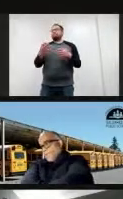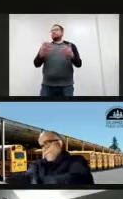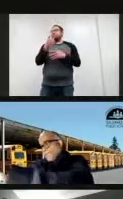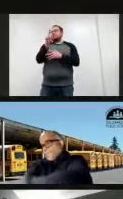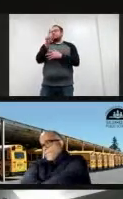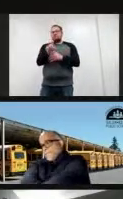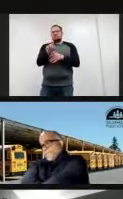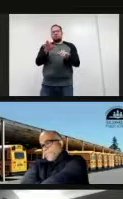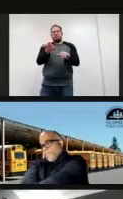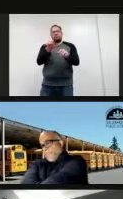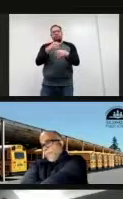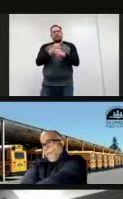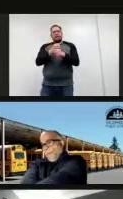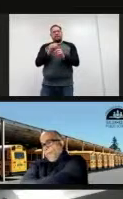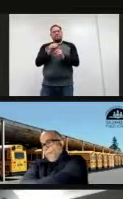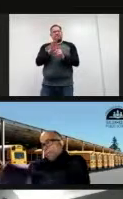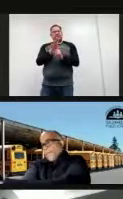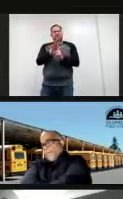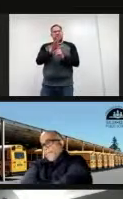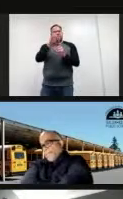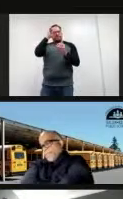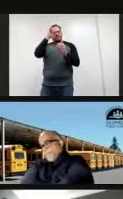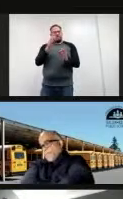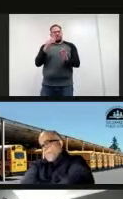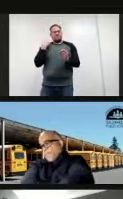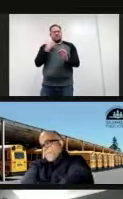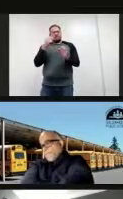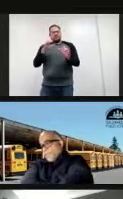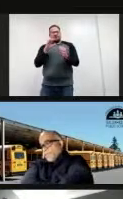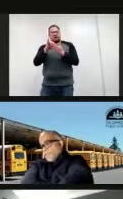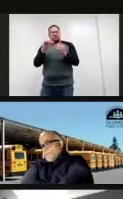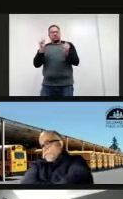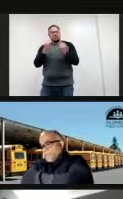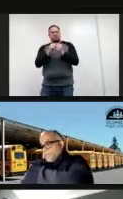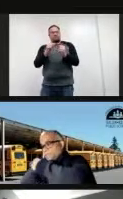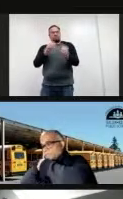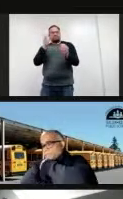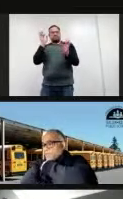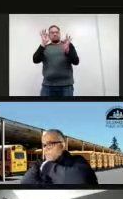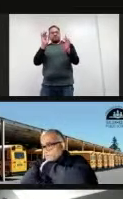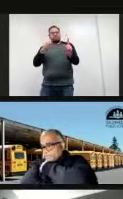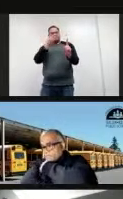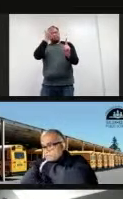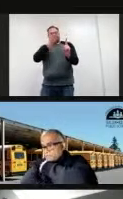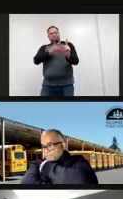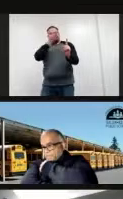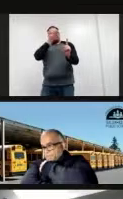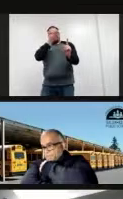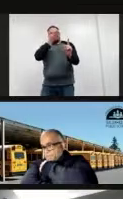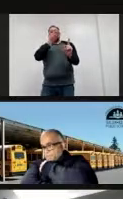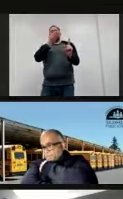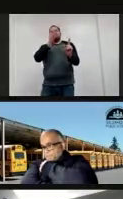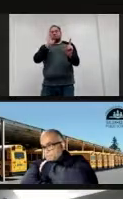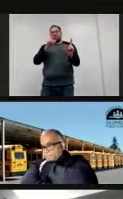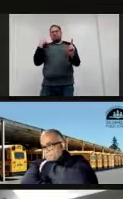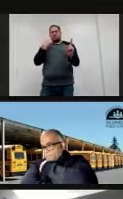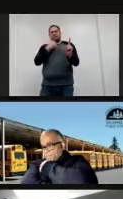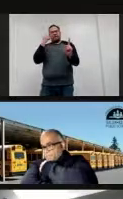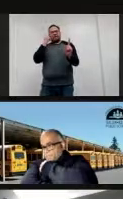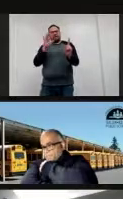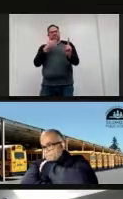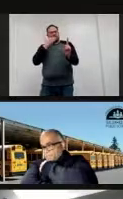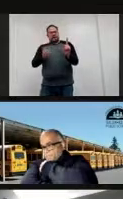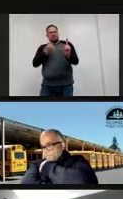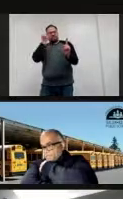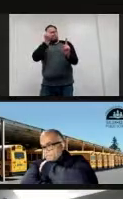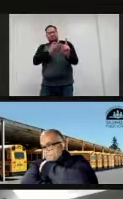make effective decisions. And we did that with the ideal profile. We said, this is what we think is best. And then you, in your wisdom, do as you will.